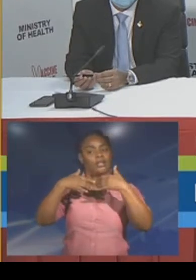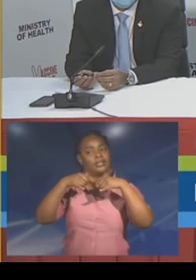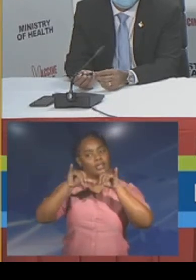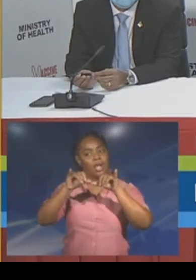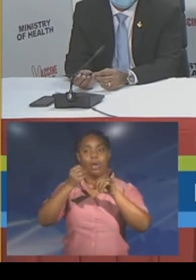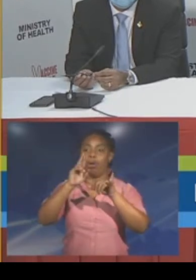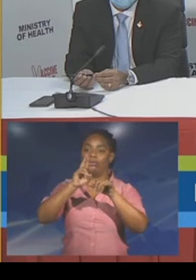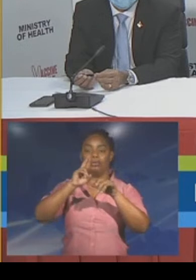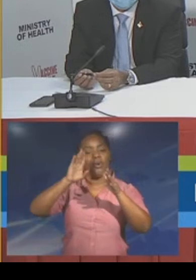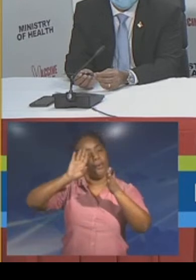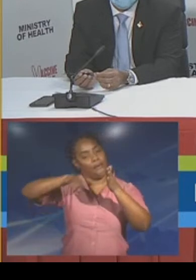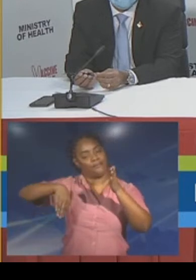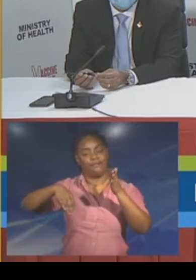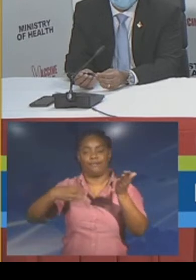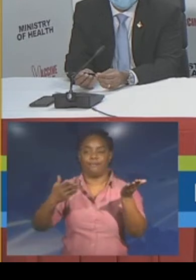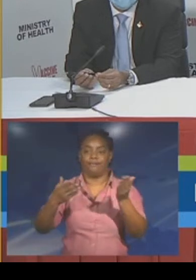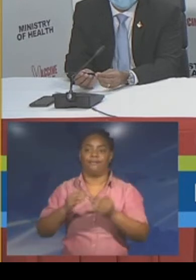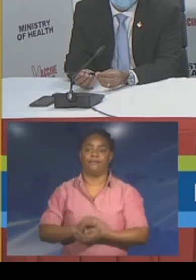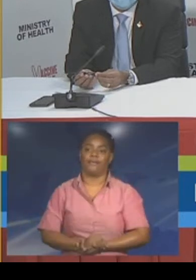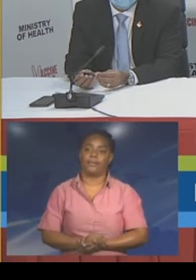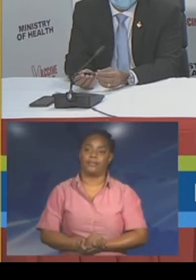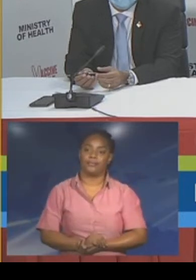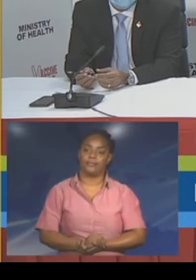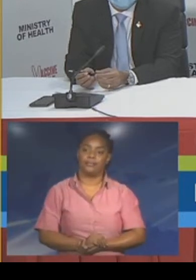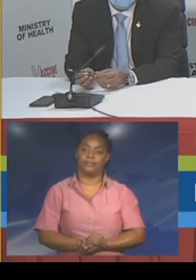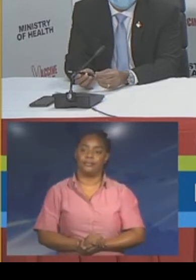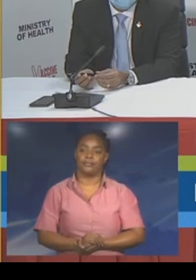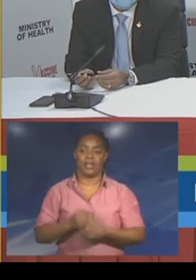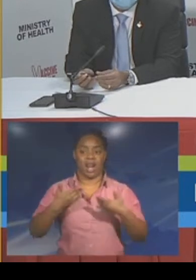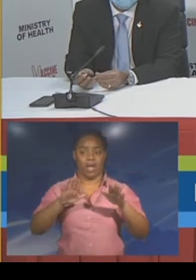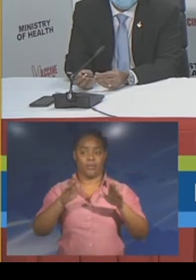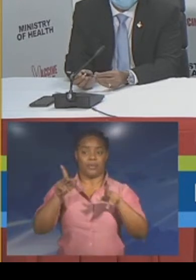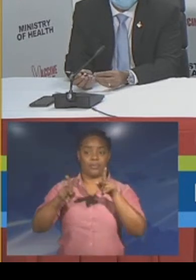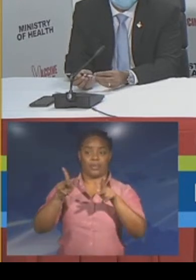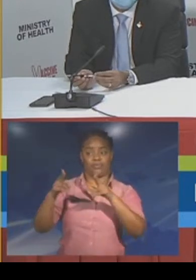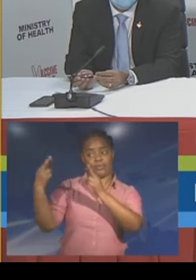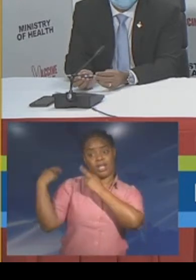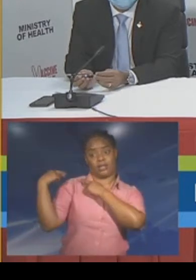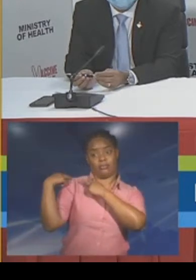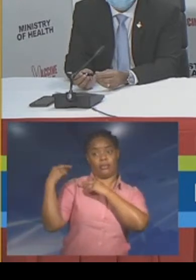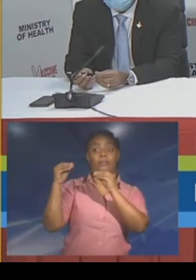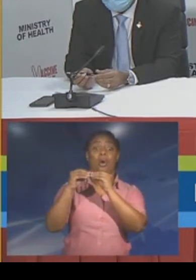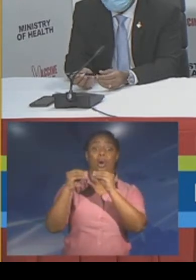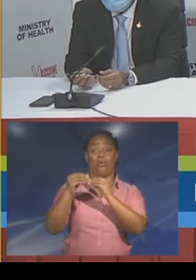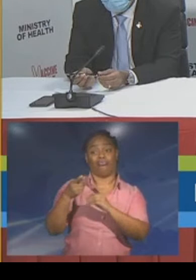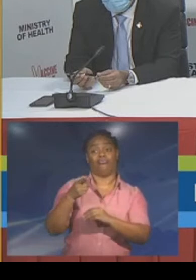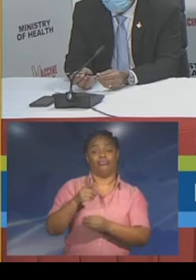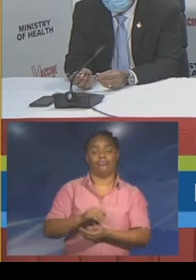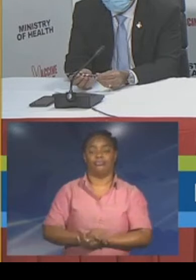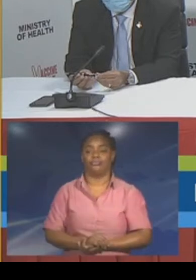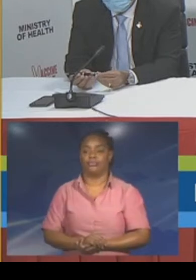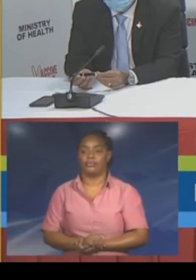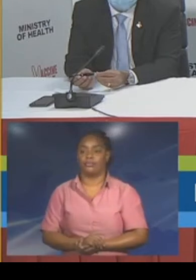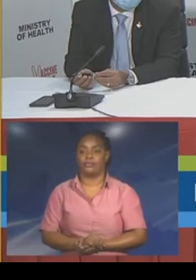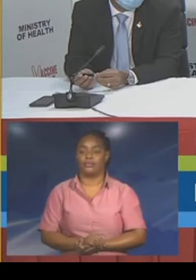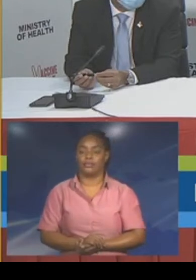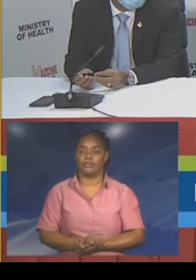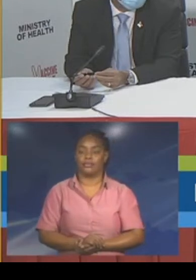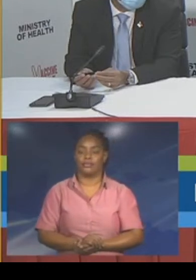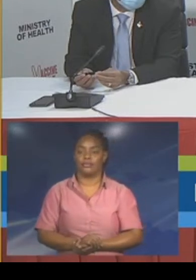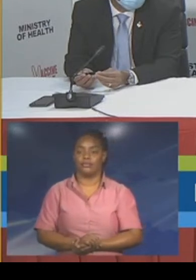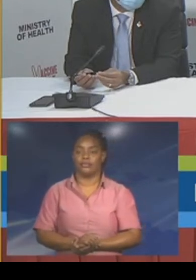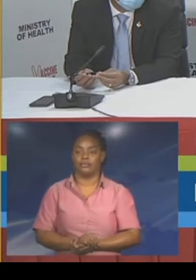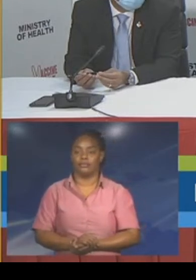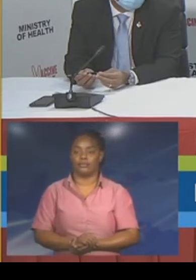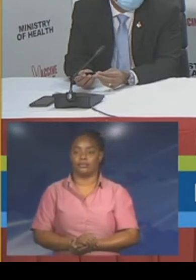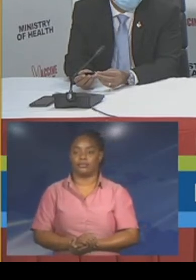suasion and let people be responsible and make a risk assessment. That is the position of the ministry. No, one. And my